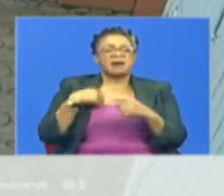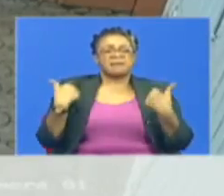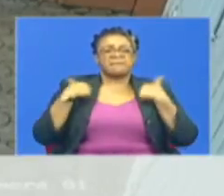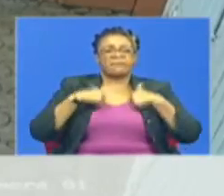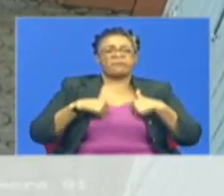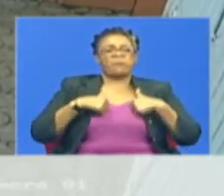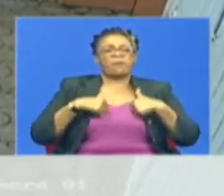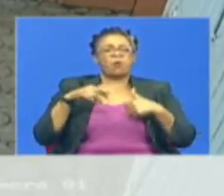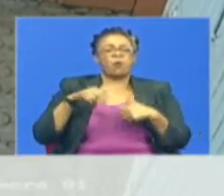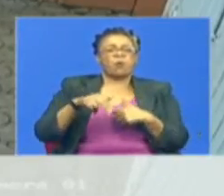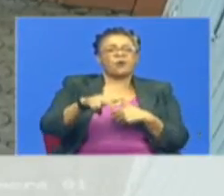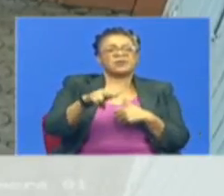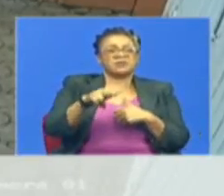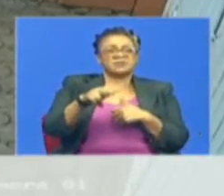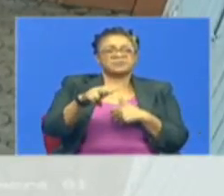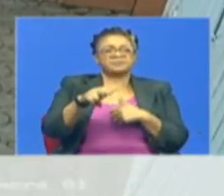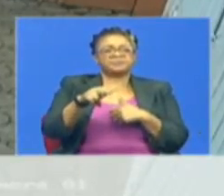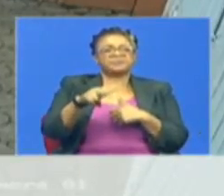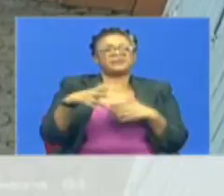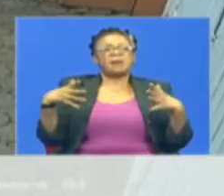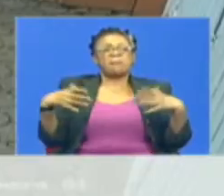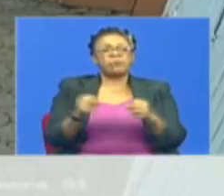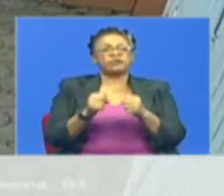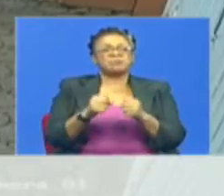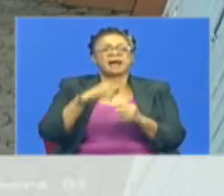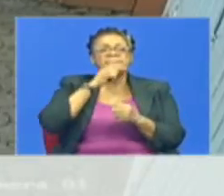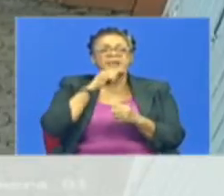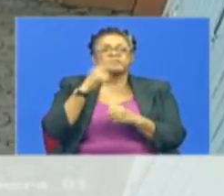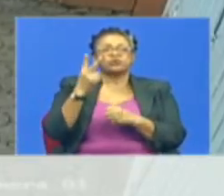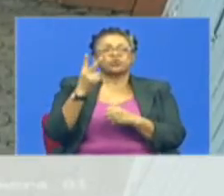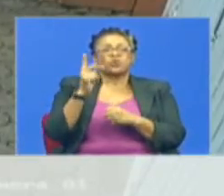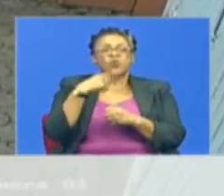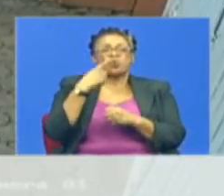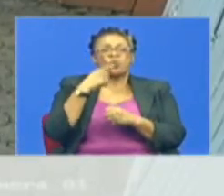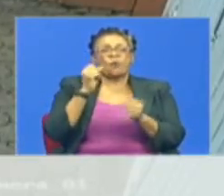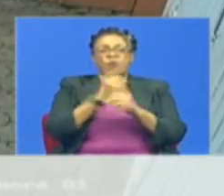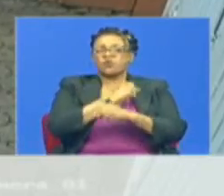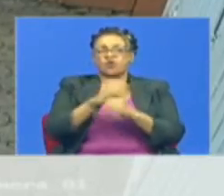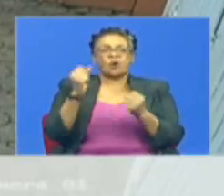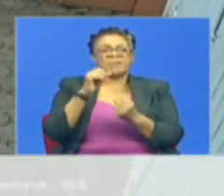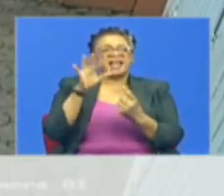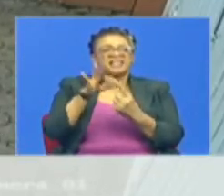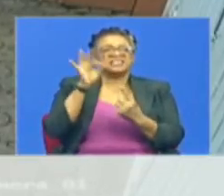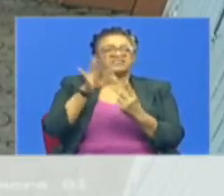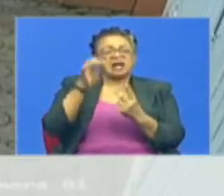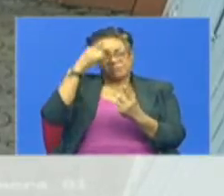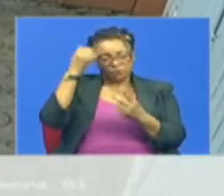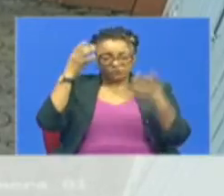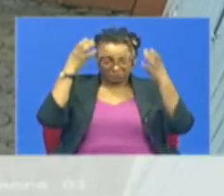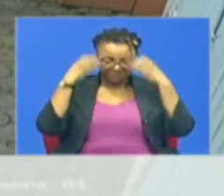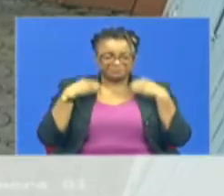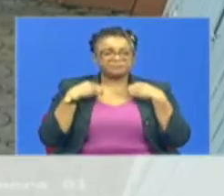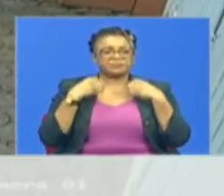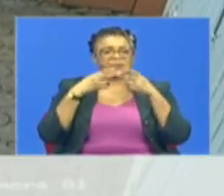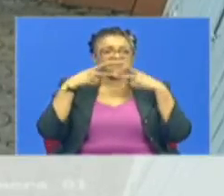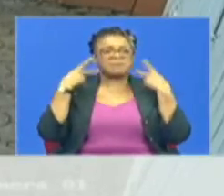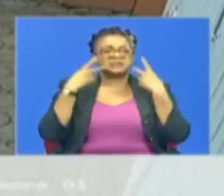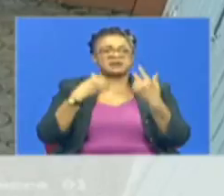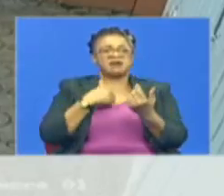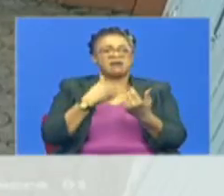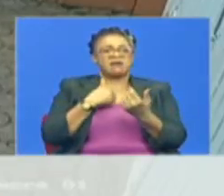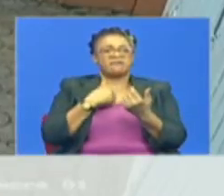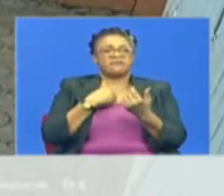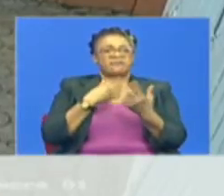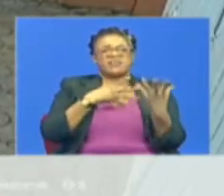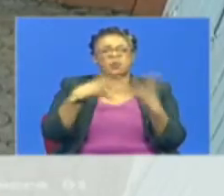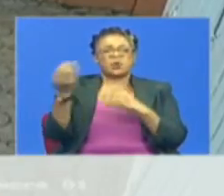walking on the sidewalk, had been ambushed by two men who could not easily be identified as they wore hoodies and masks. They then made away with his